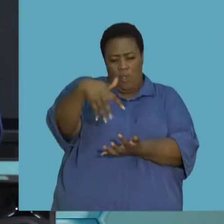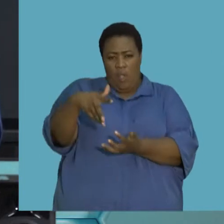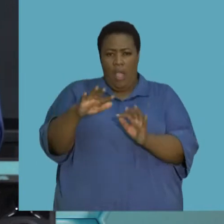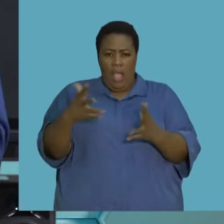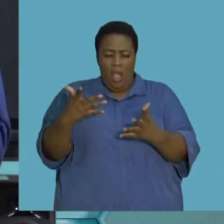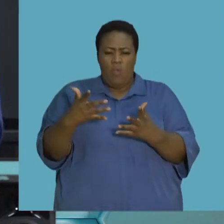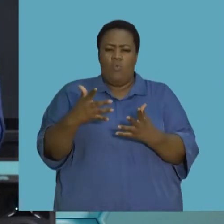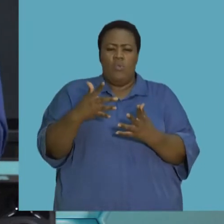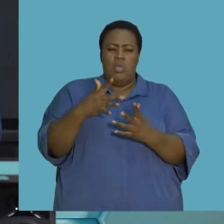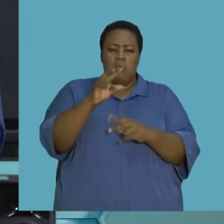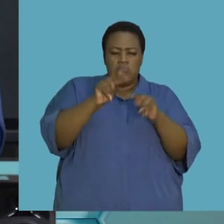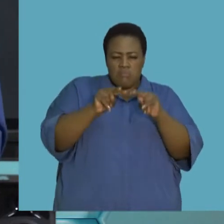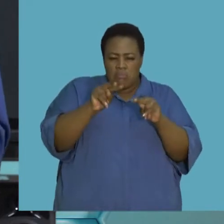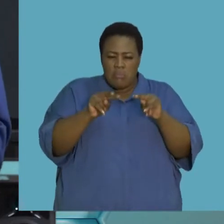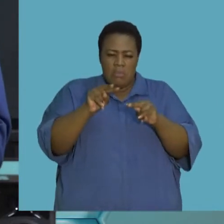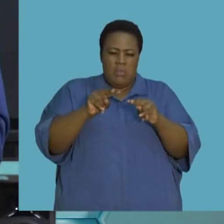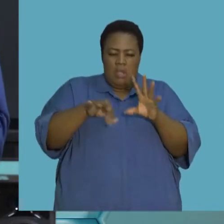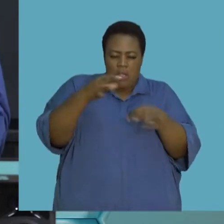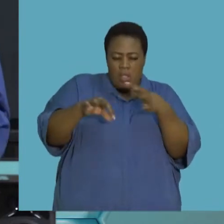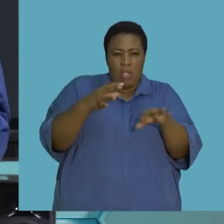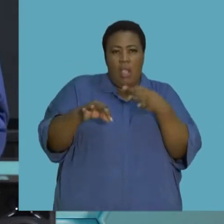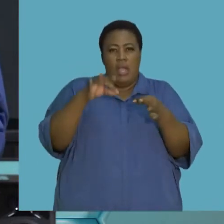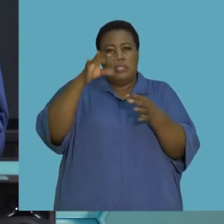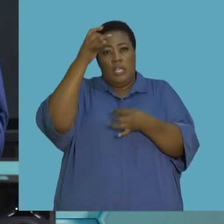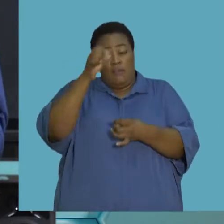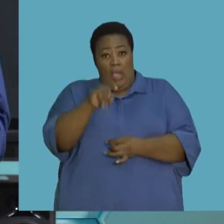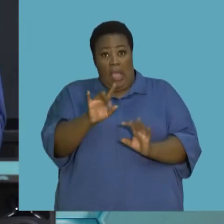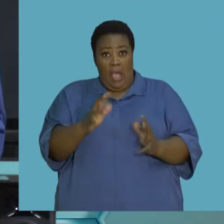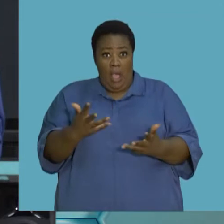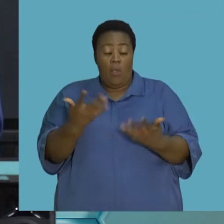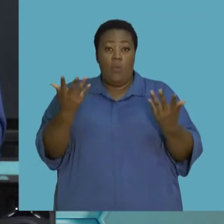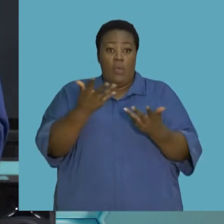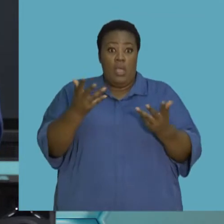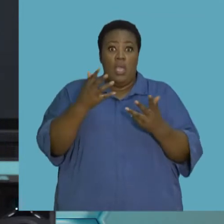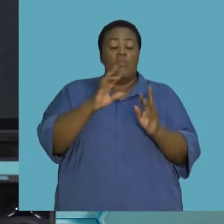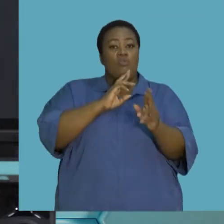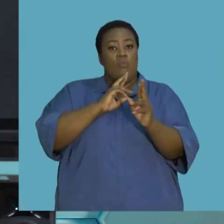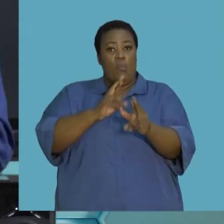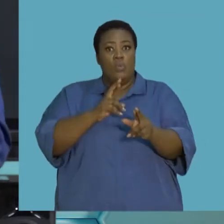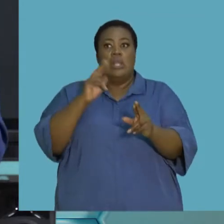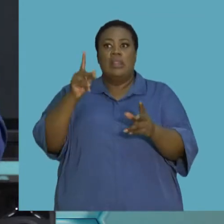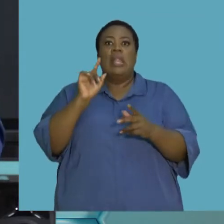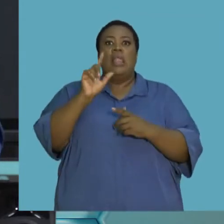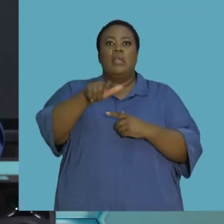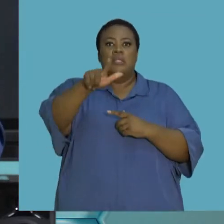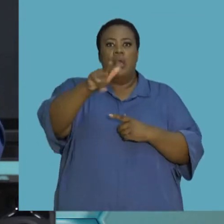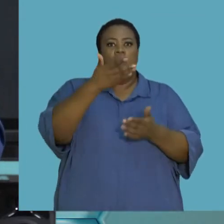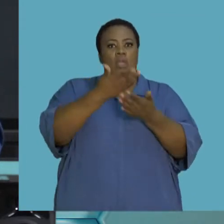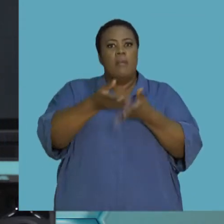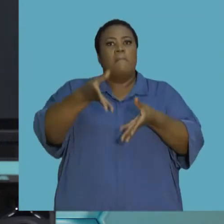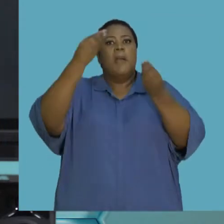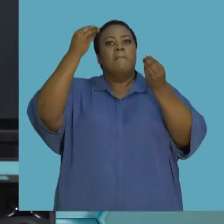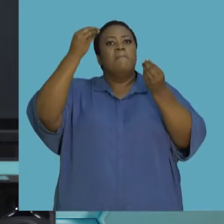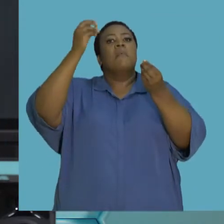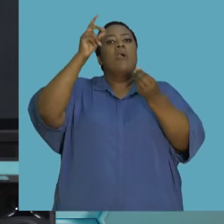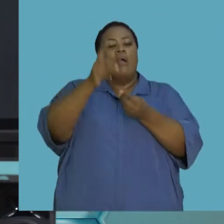that data and present that data in a report where it's easier for us to be able to draw a conclusion.